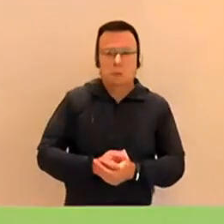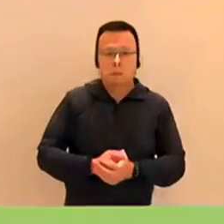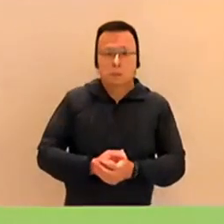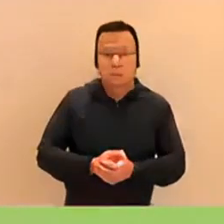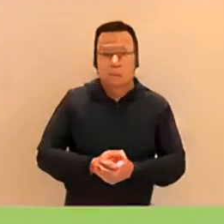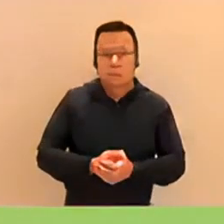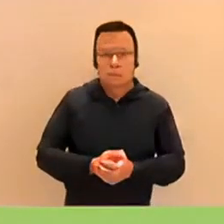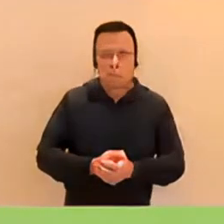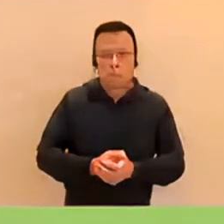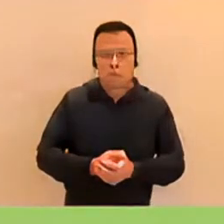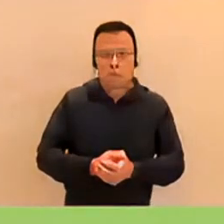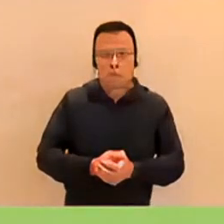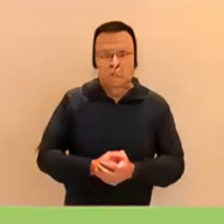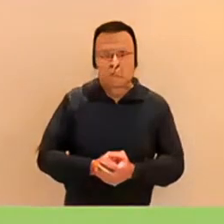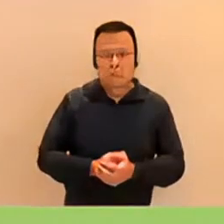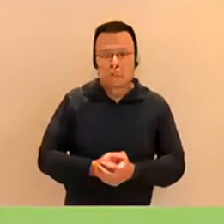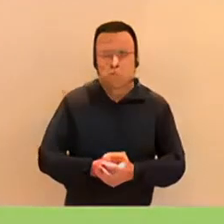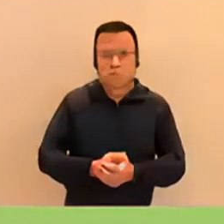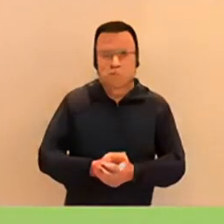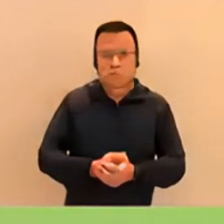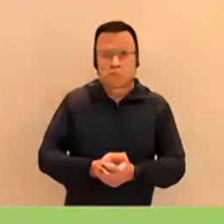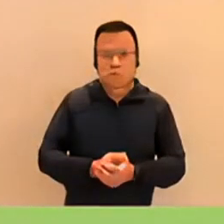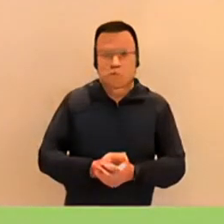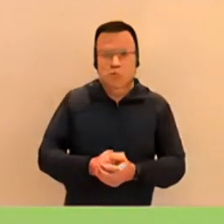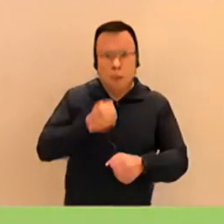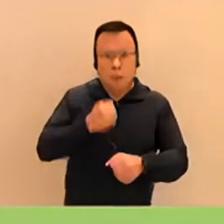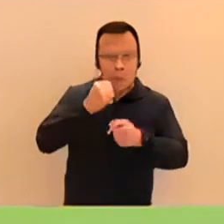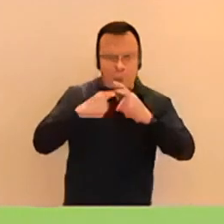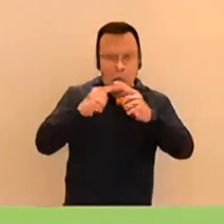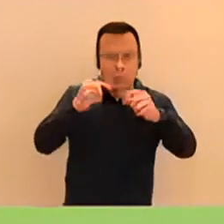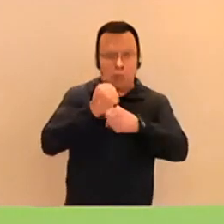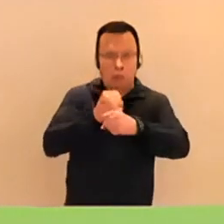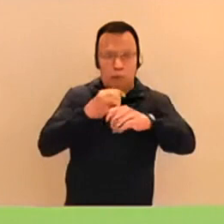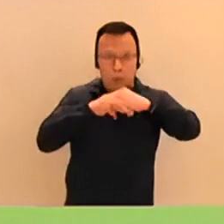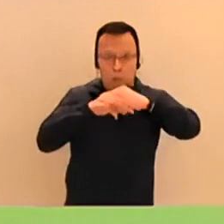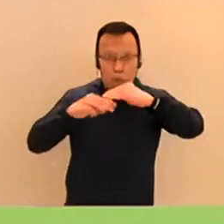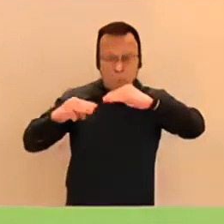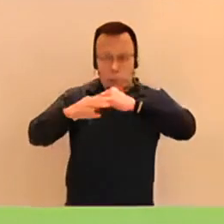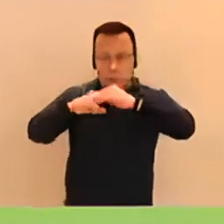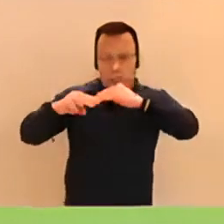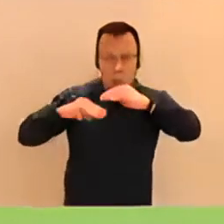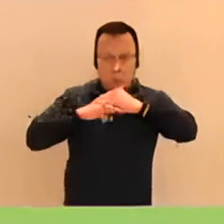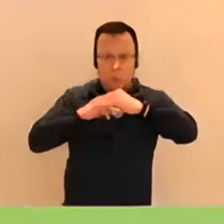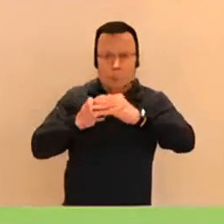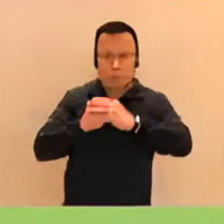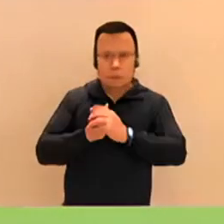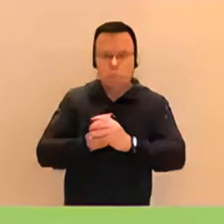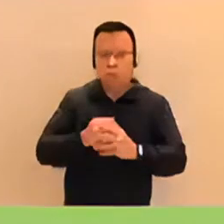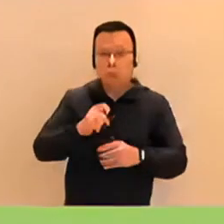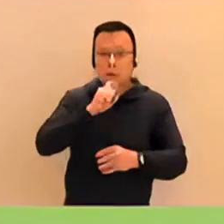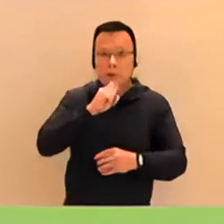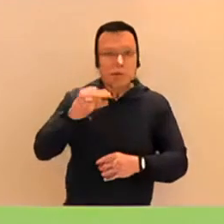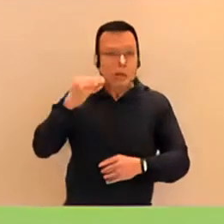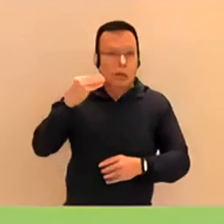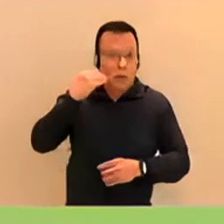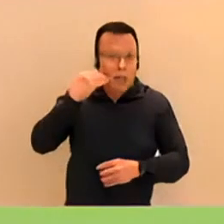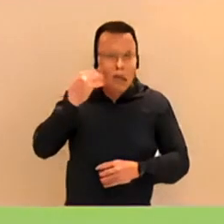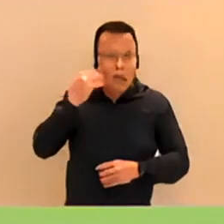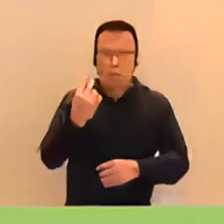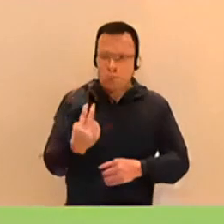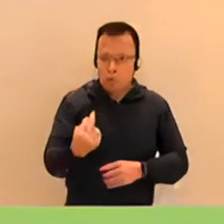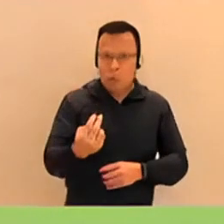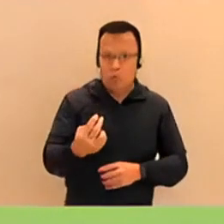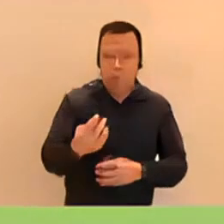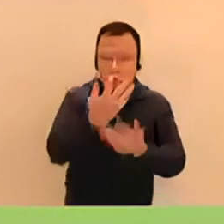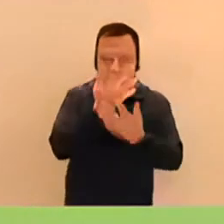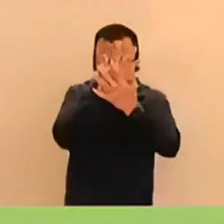Now, on the artificial islands, a comprehensive blue-green network comprising water bodies and green spaces